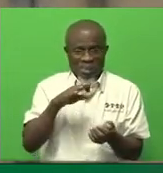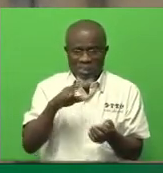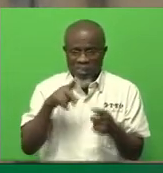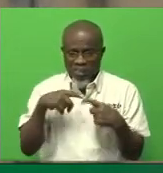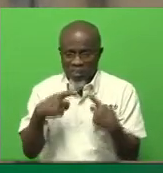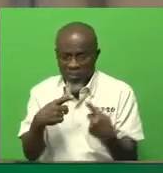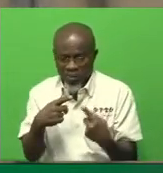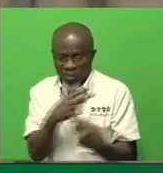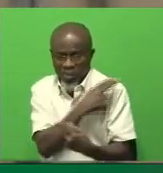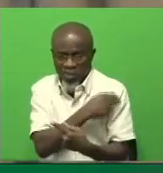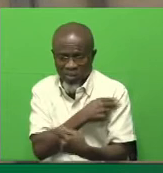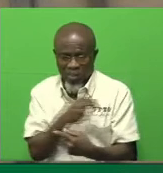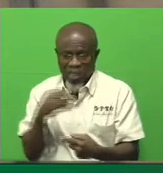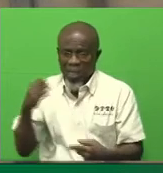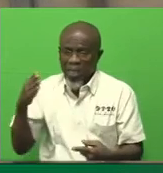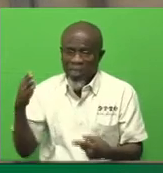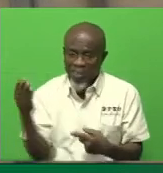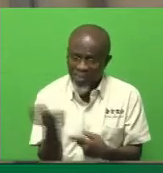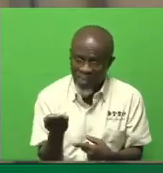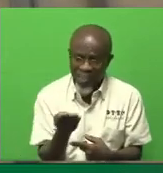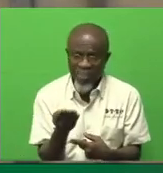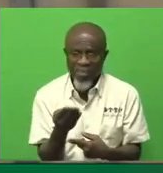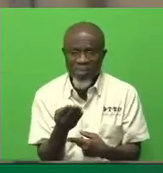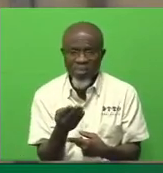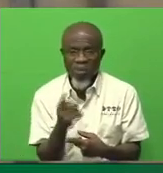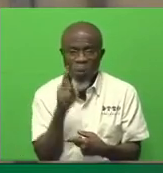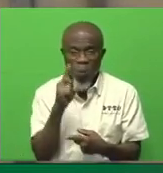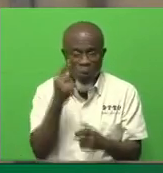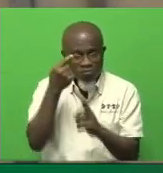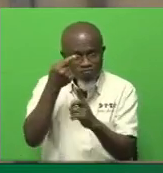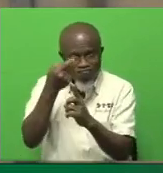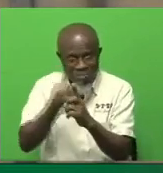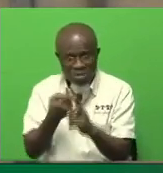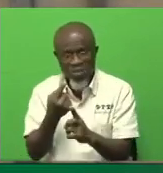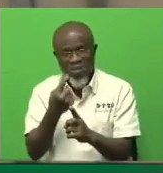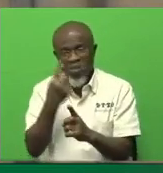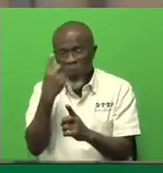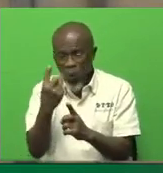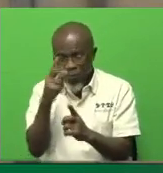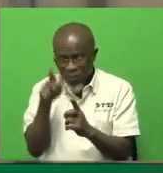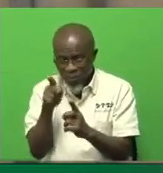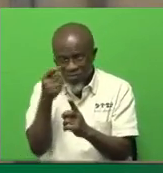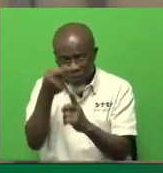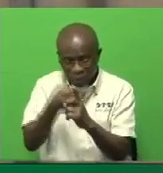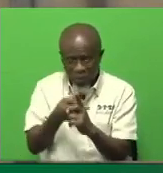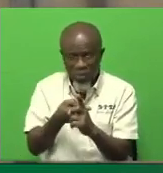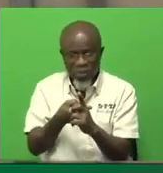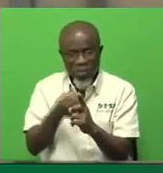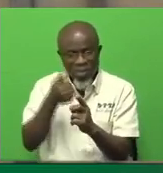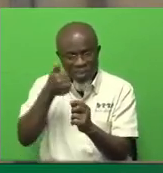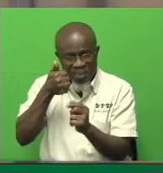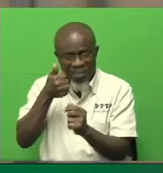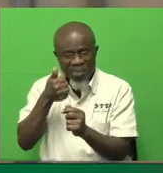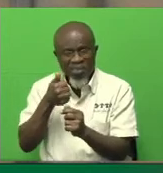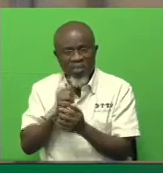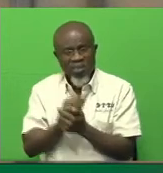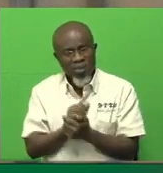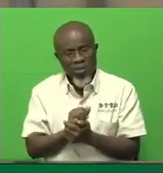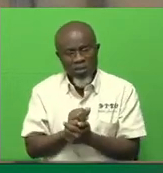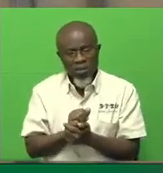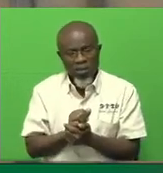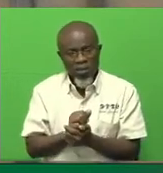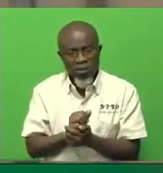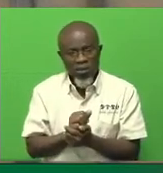at the rate of one per month in childbirth I remember for faizabad knows that The Honorable